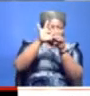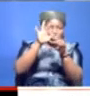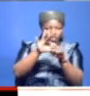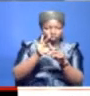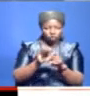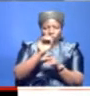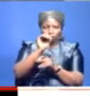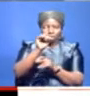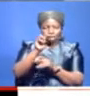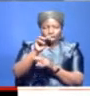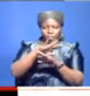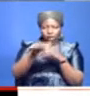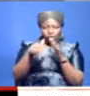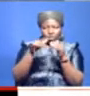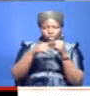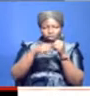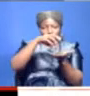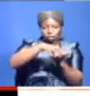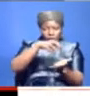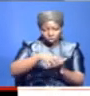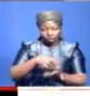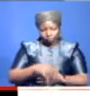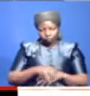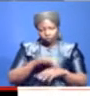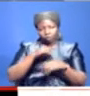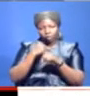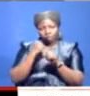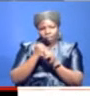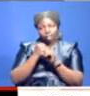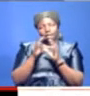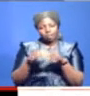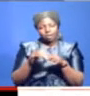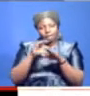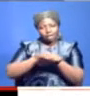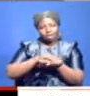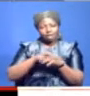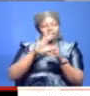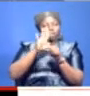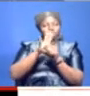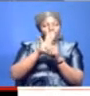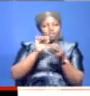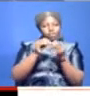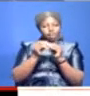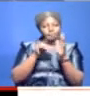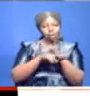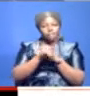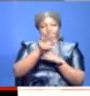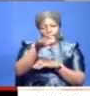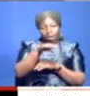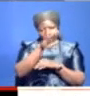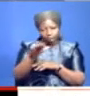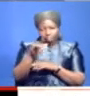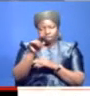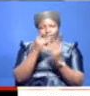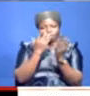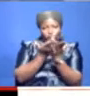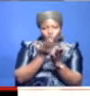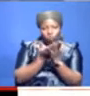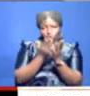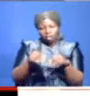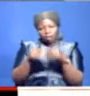help the party gain numerical strength in legislative assemblies. The proposal has, however, created some disquiet in the